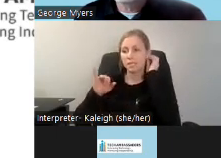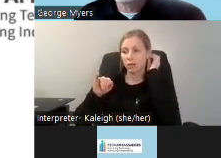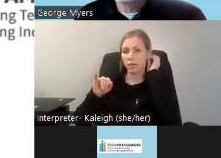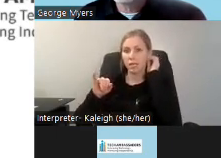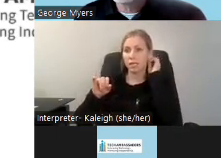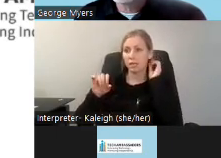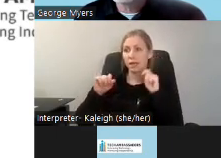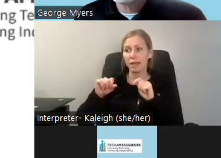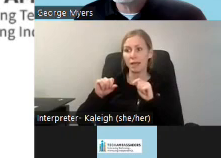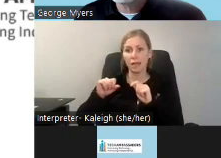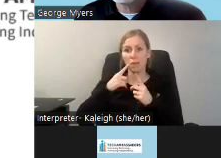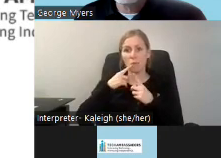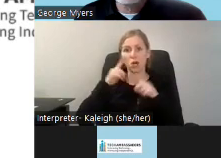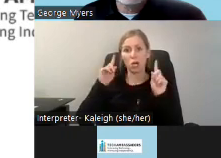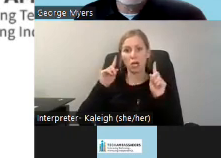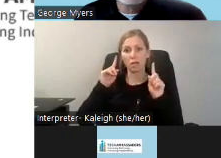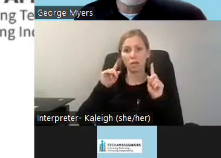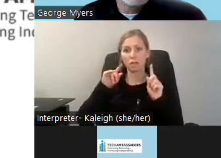So you can